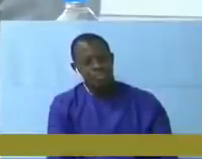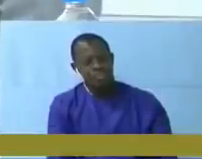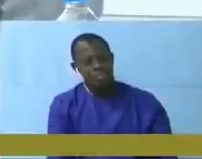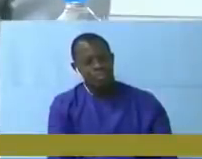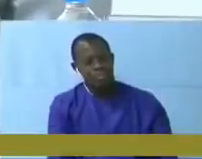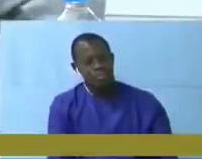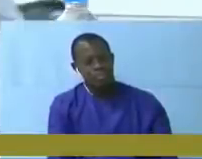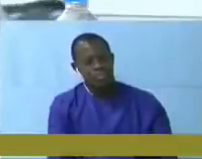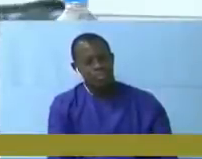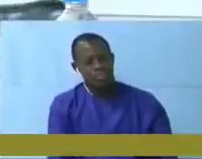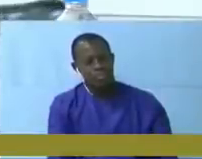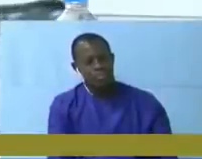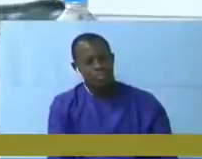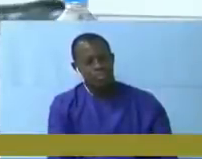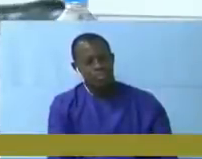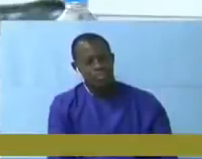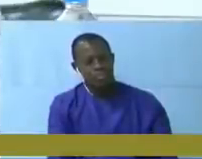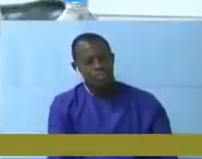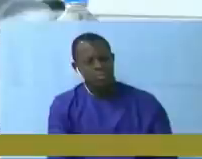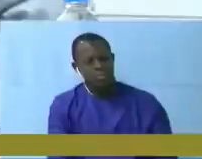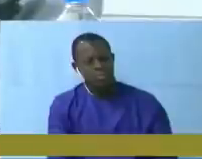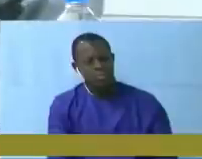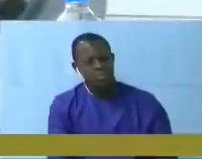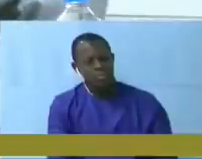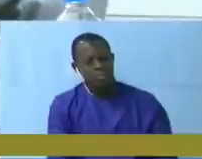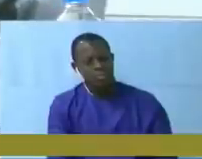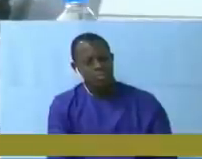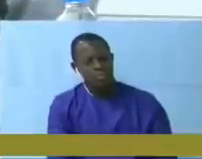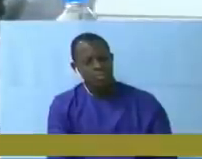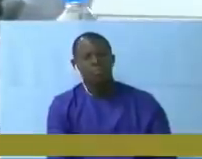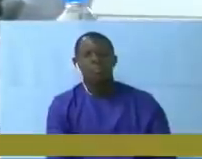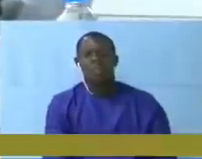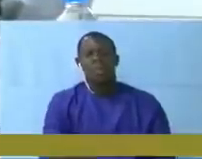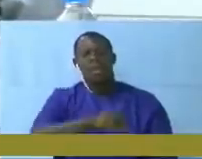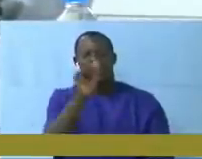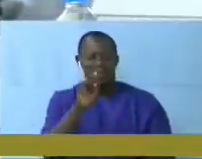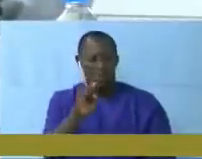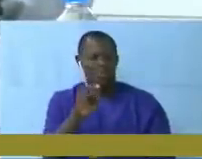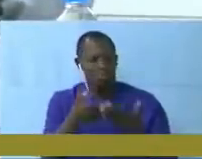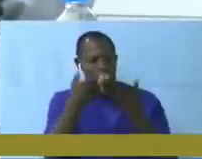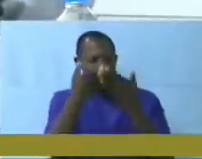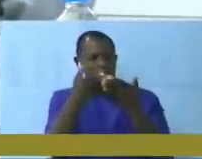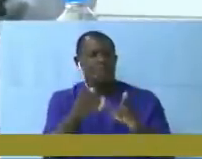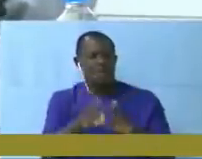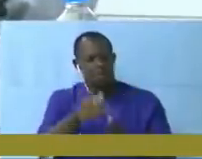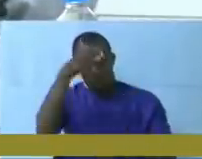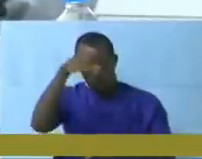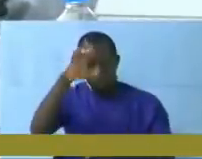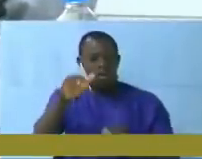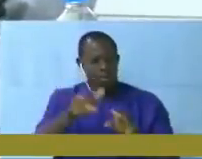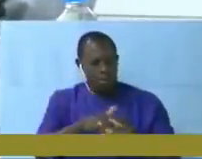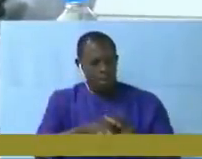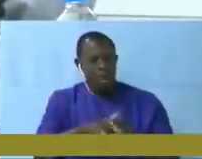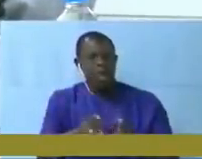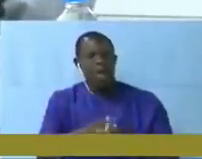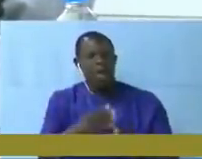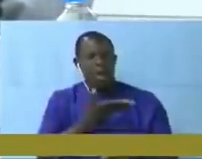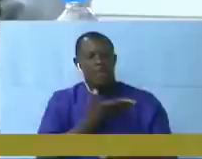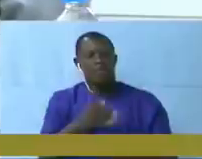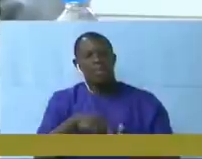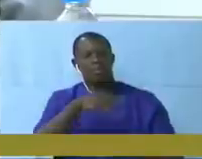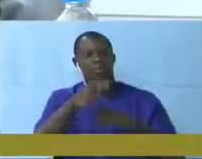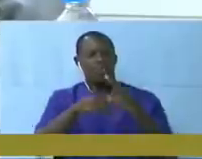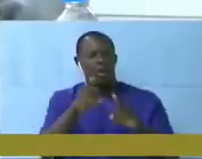gave the commission, which was at first the commission had about 8 members. Later they had another member added, making it